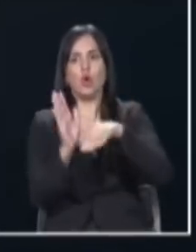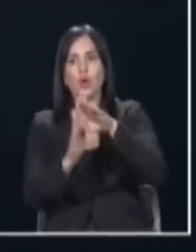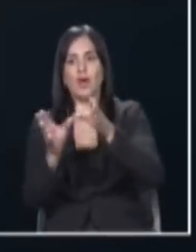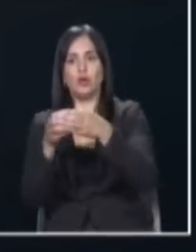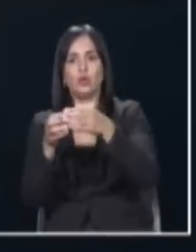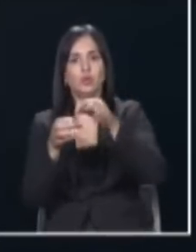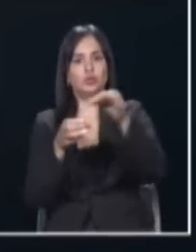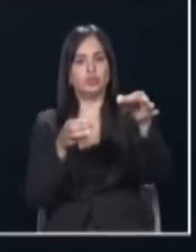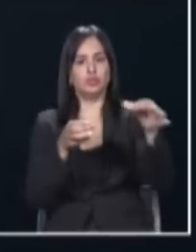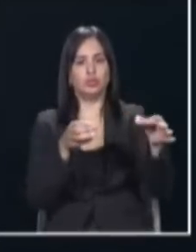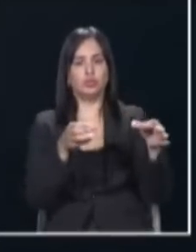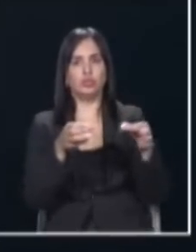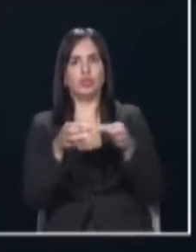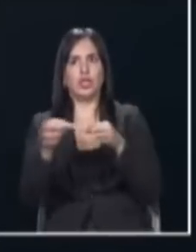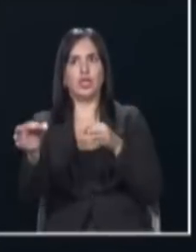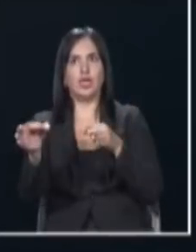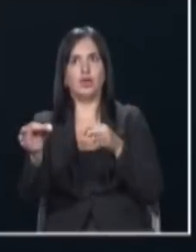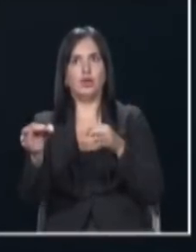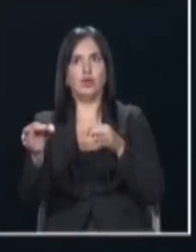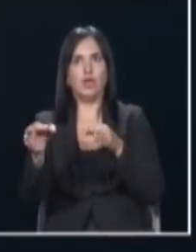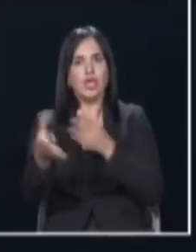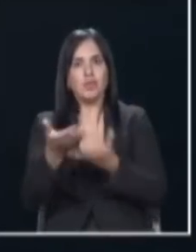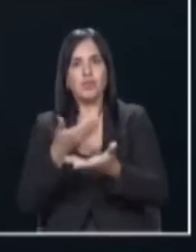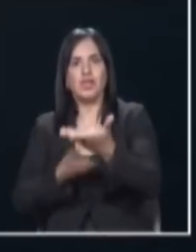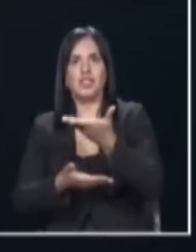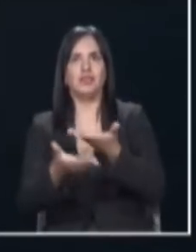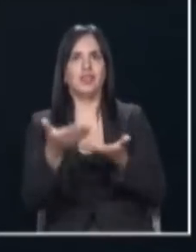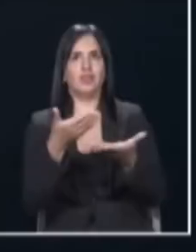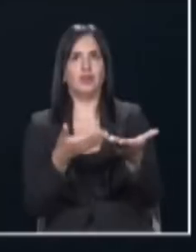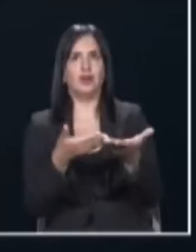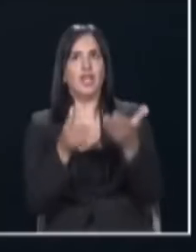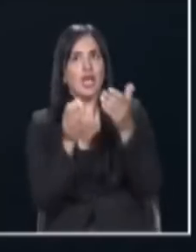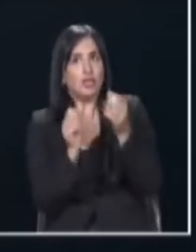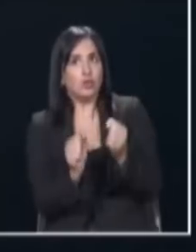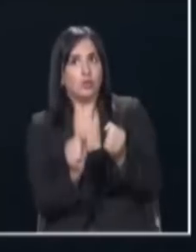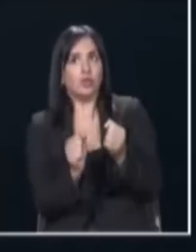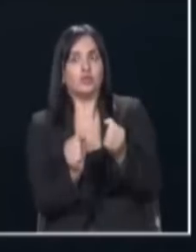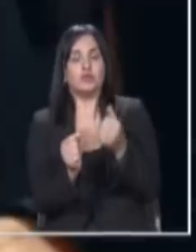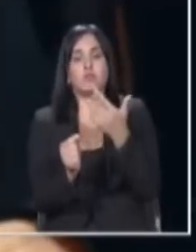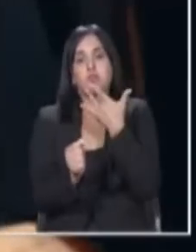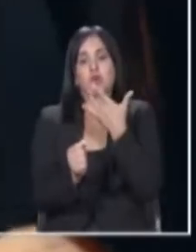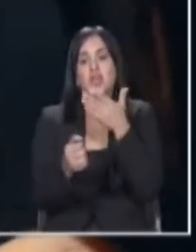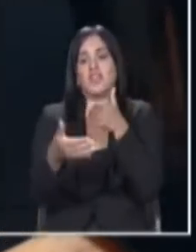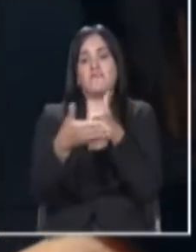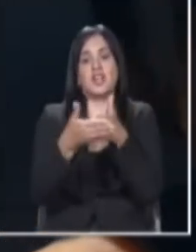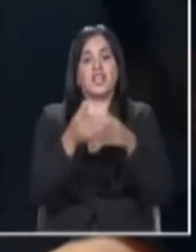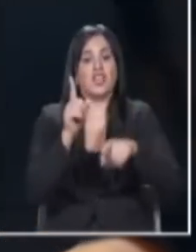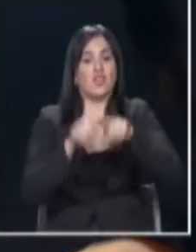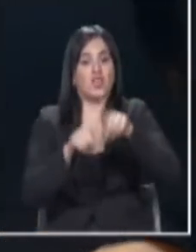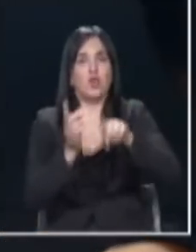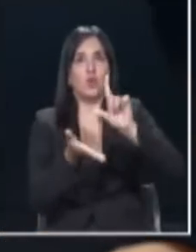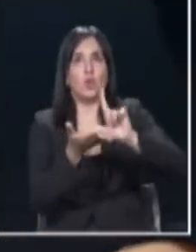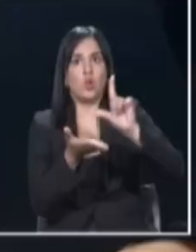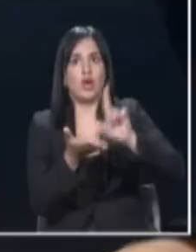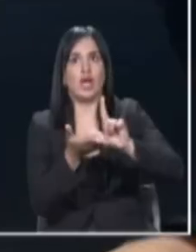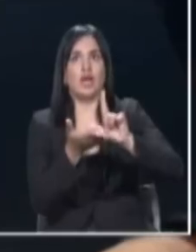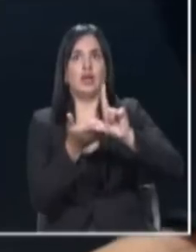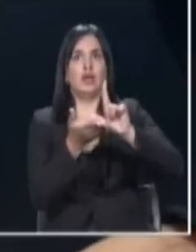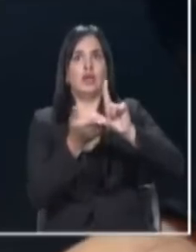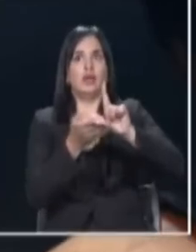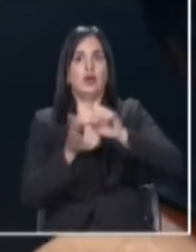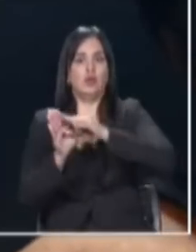that are unable to interbreed with each other this can happen due to geographical barriers such as a mountain range or a